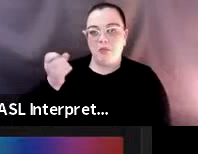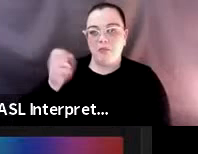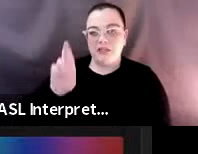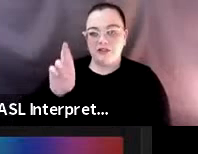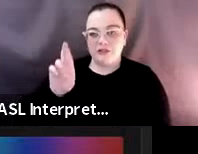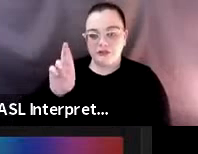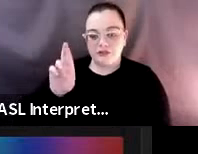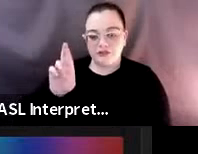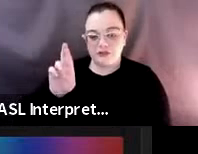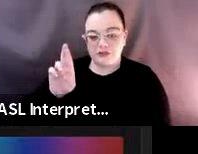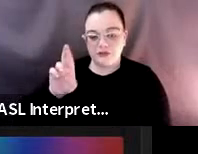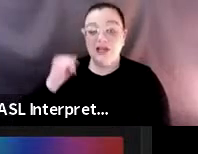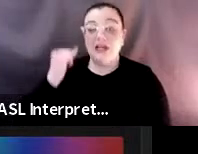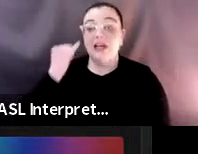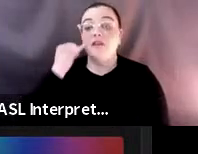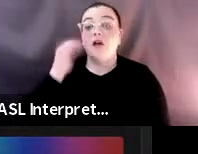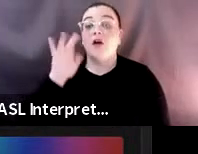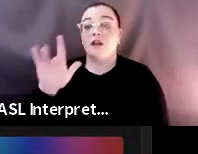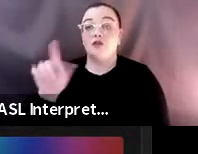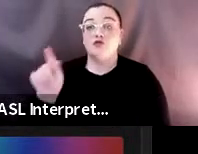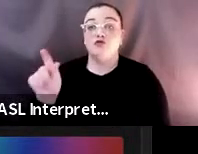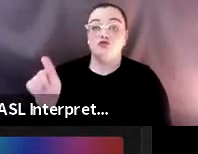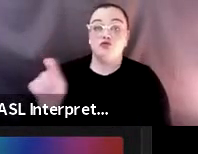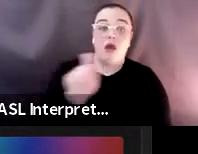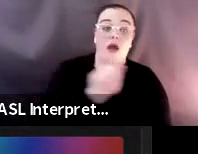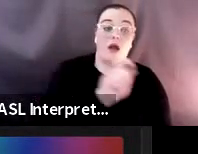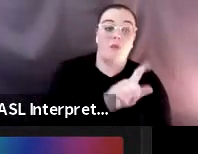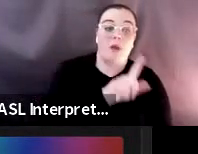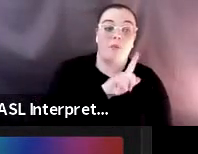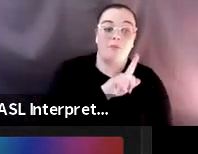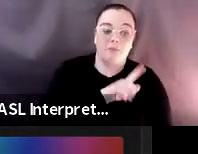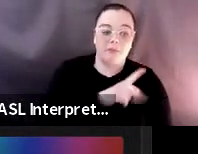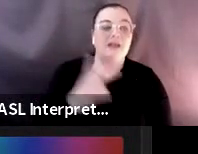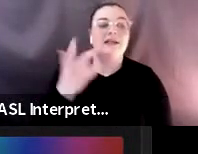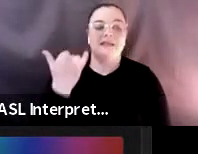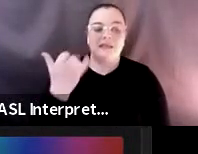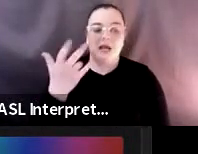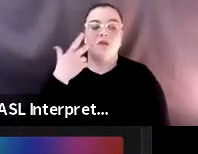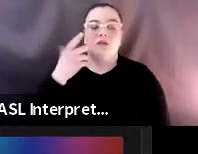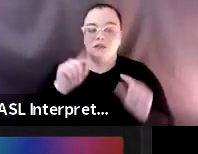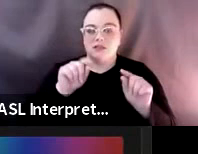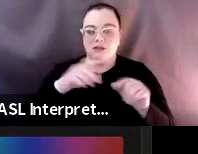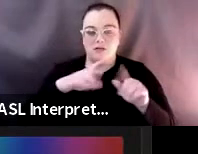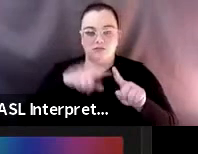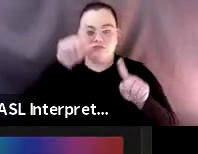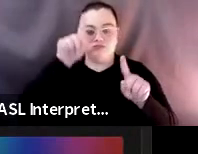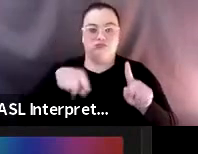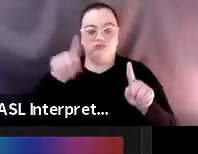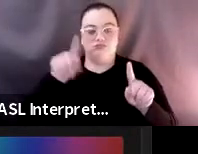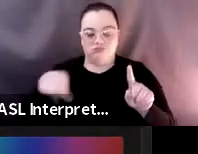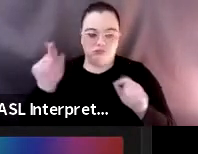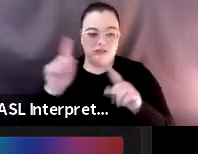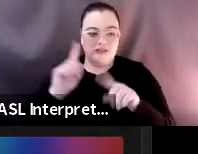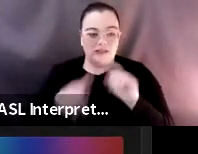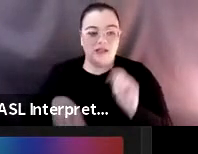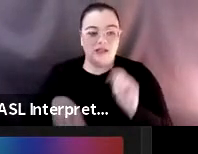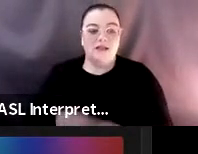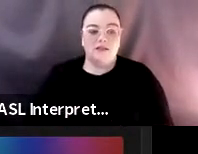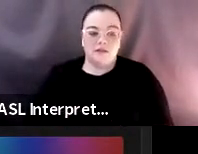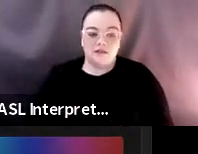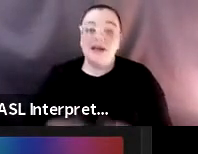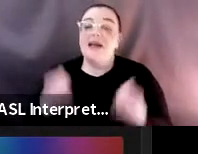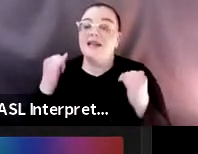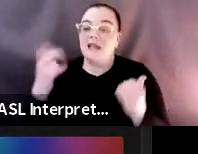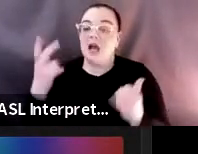and drag this over to the clip, and you see how these audio levels just immediately kind of popped right up. And I can play this back now and watch the